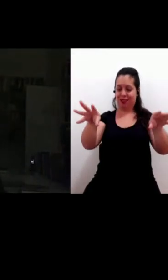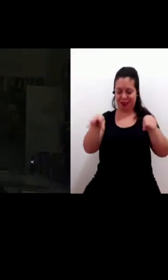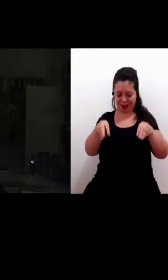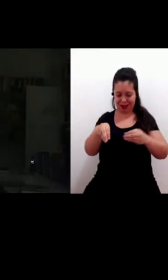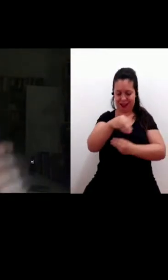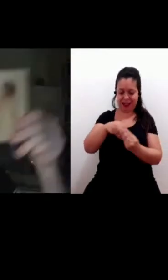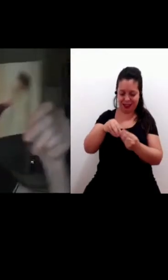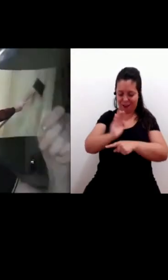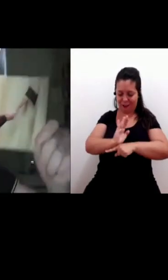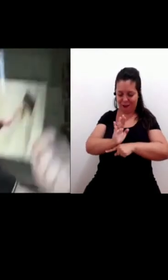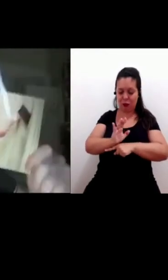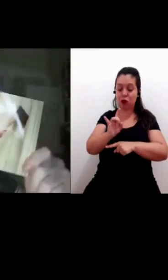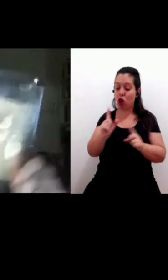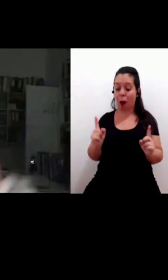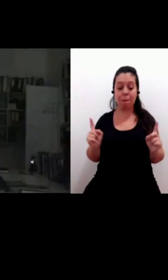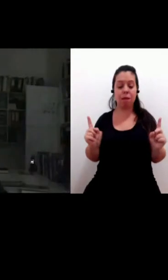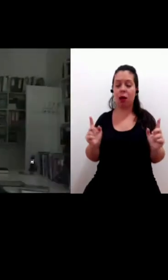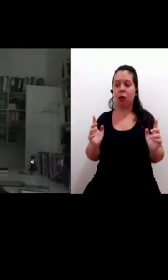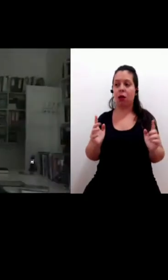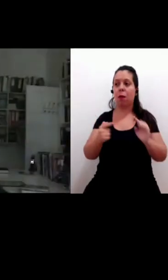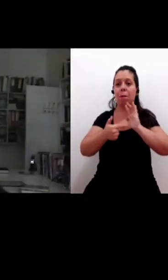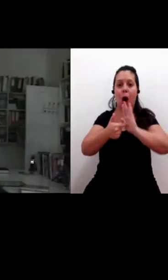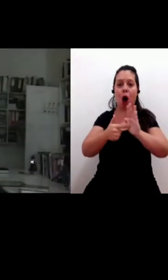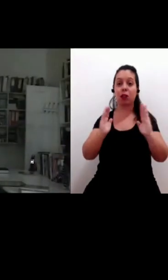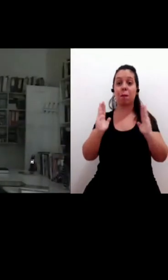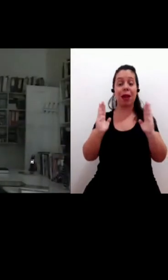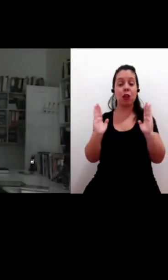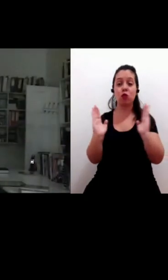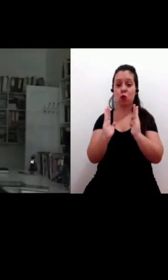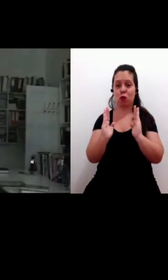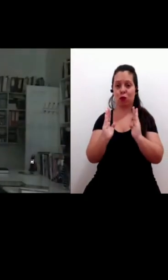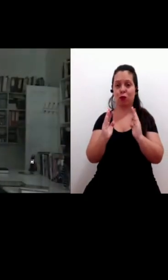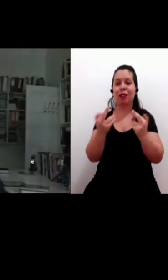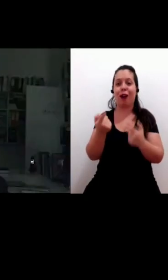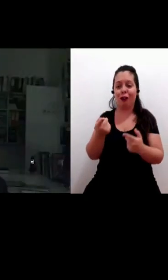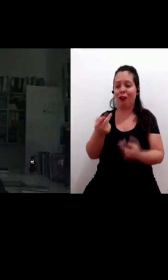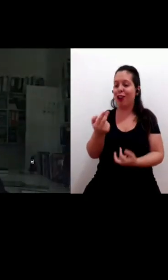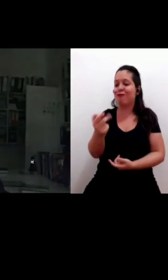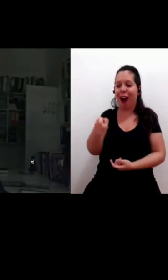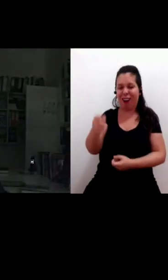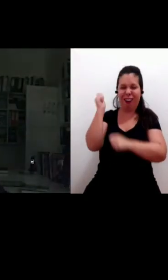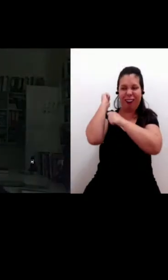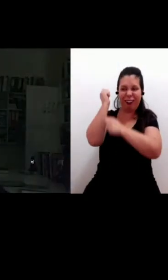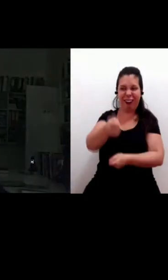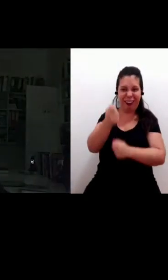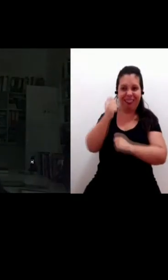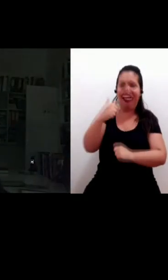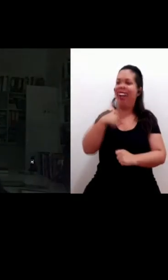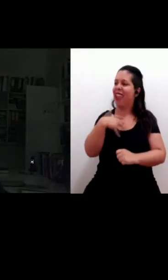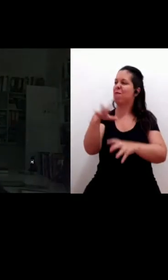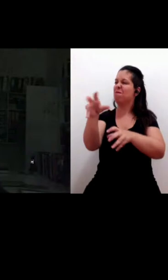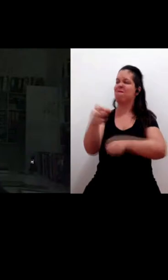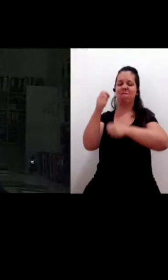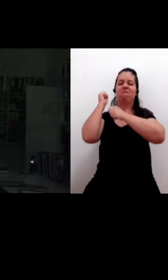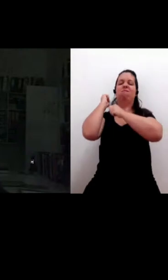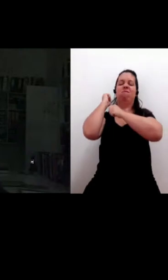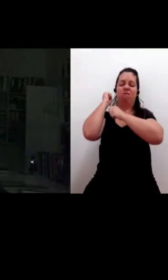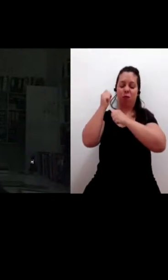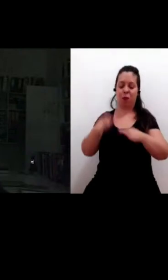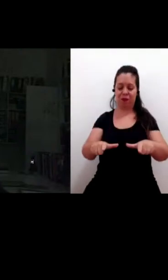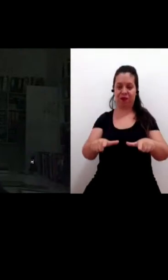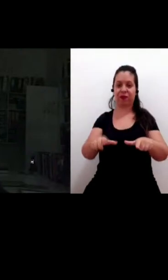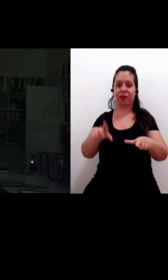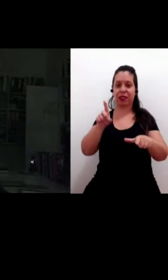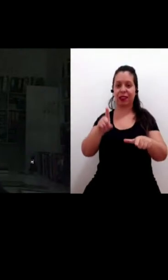And then just like Jack has an axe, he got an axe. And I chopped through what's called the DCP, which is the